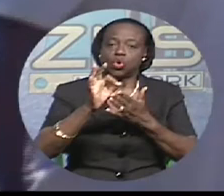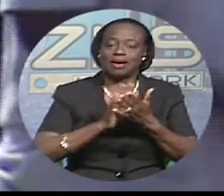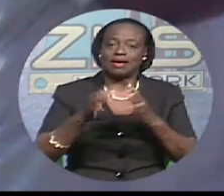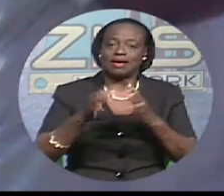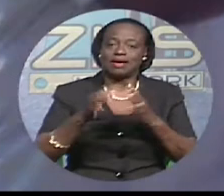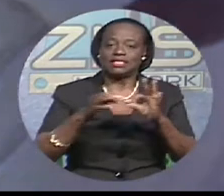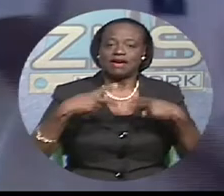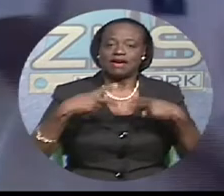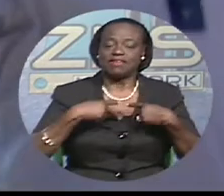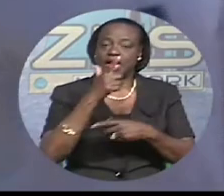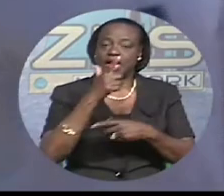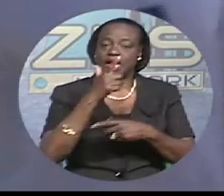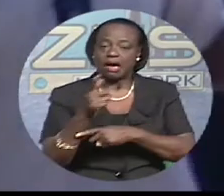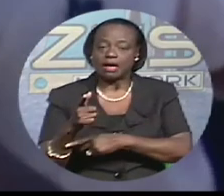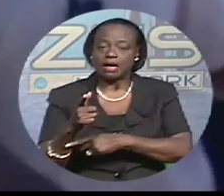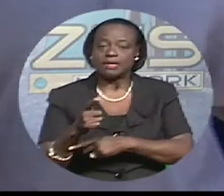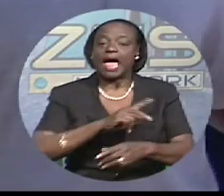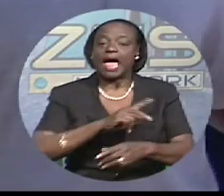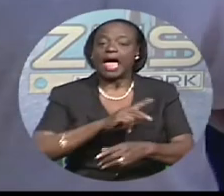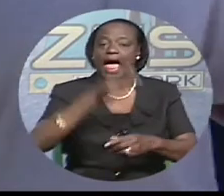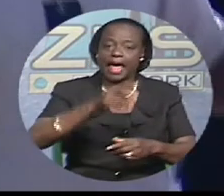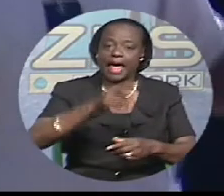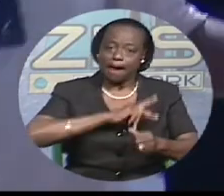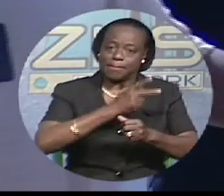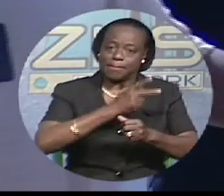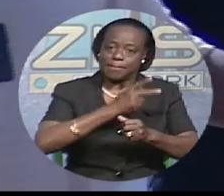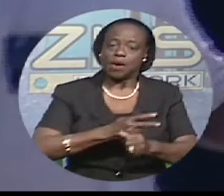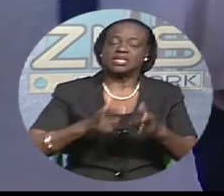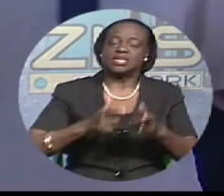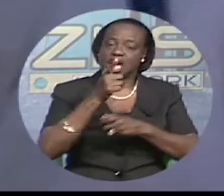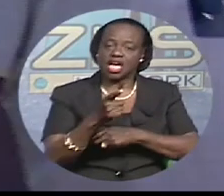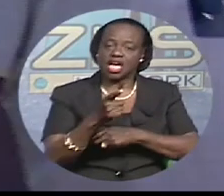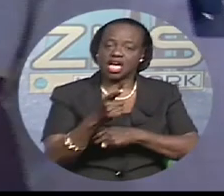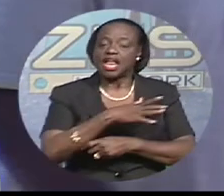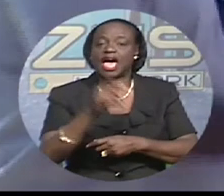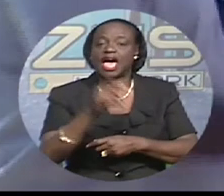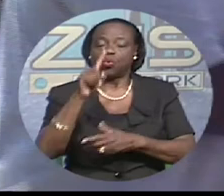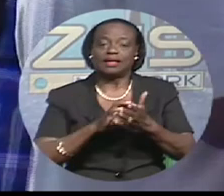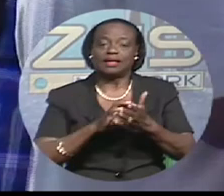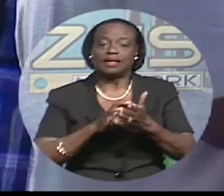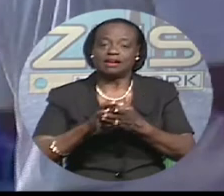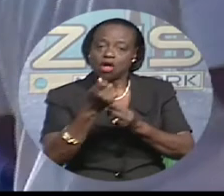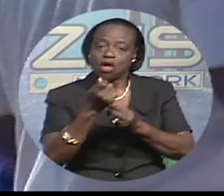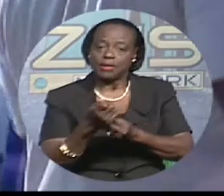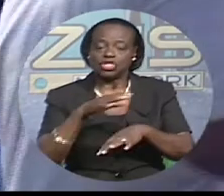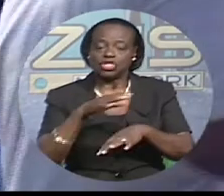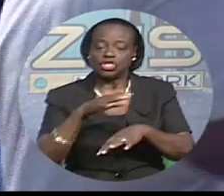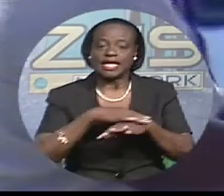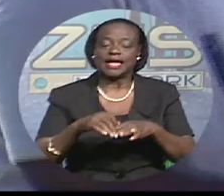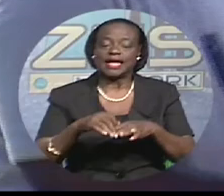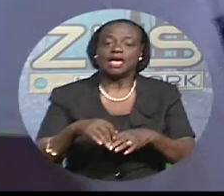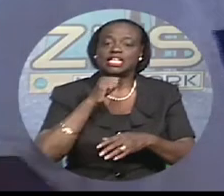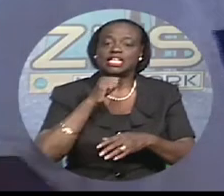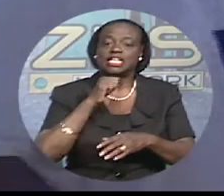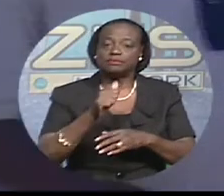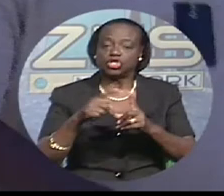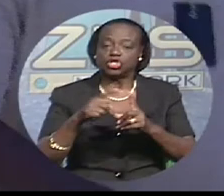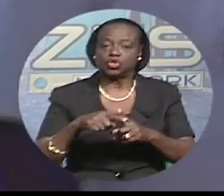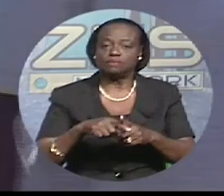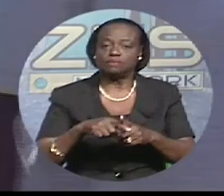of possession of a prohibited high-powered weapon, and one count of possession of ammunition, and one count of conspiracy to possess and